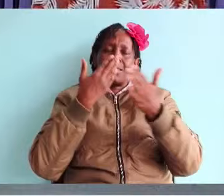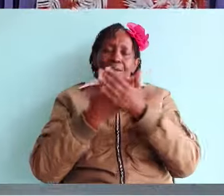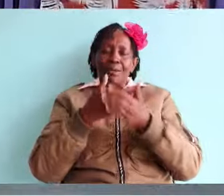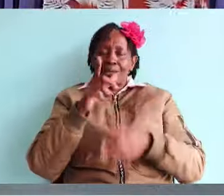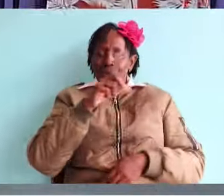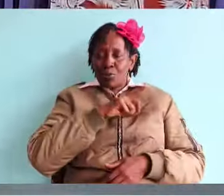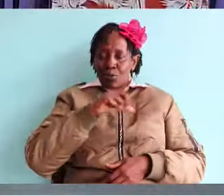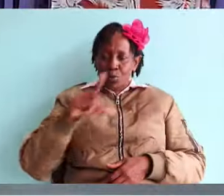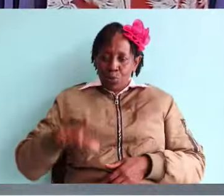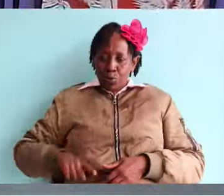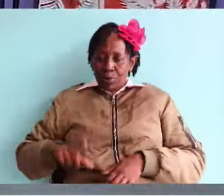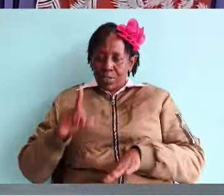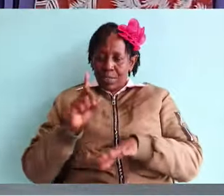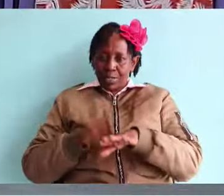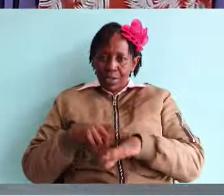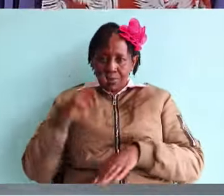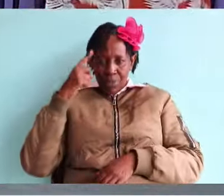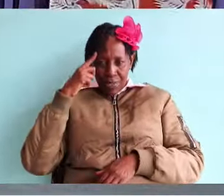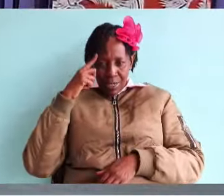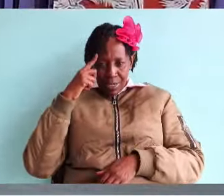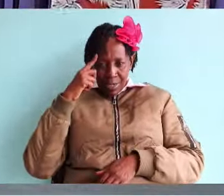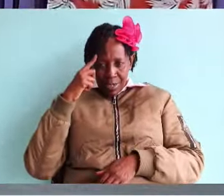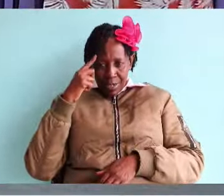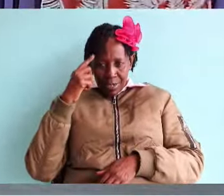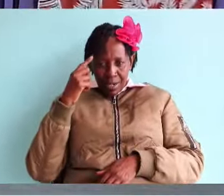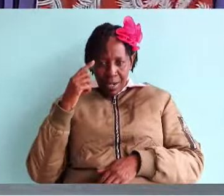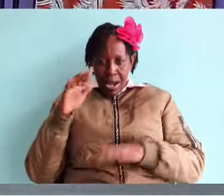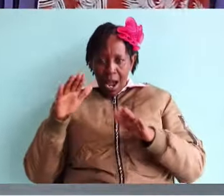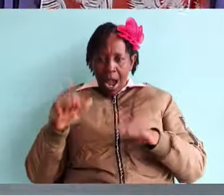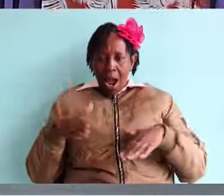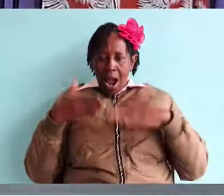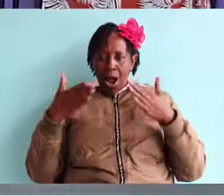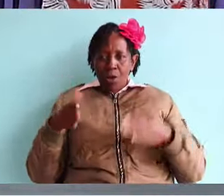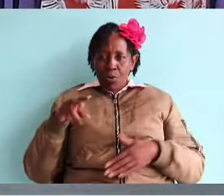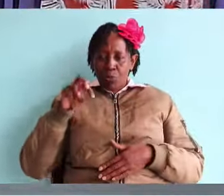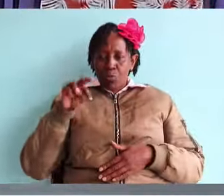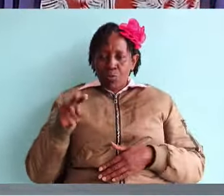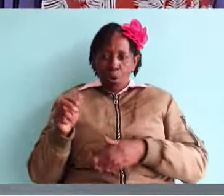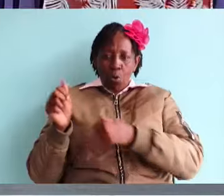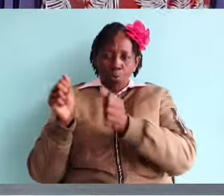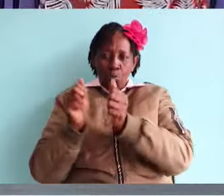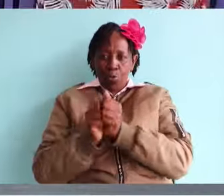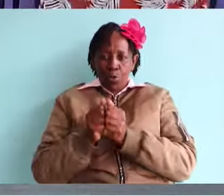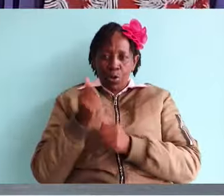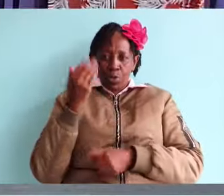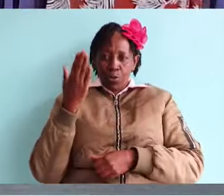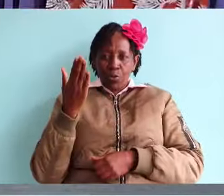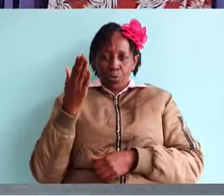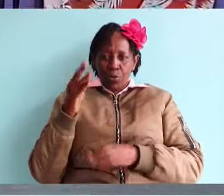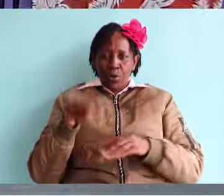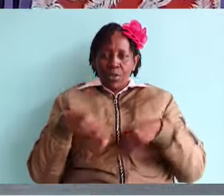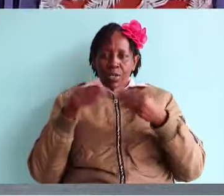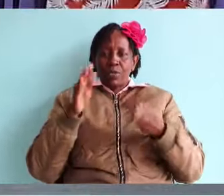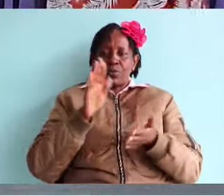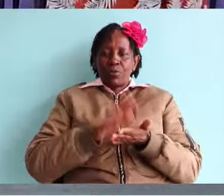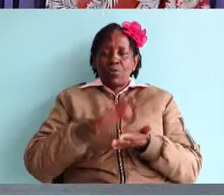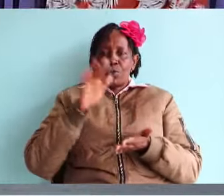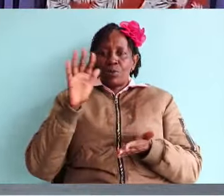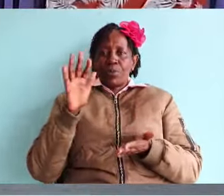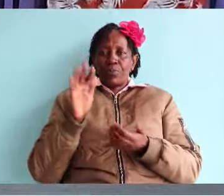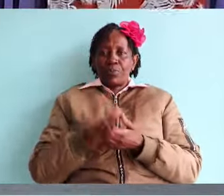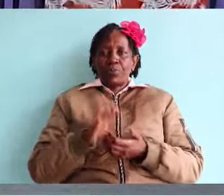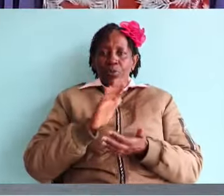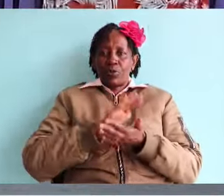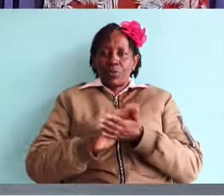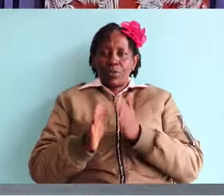back to learn how to walk with You today in ways that bring glory and honor to Your name. Forgive